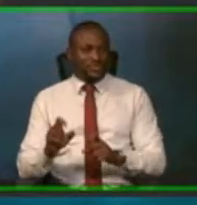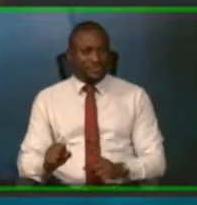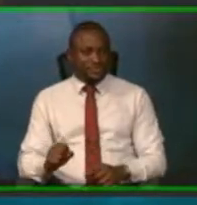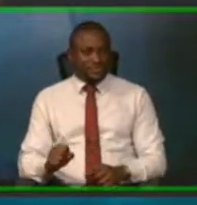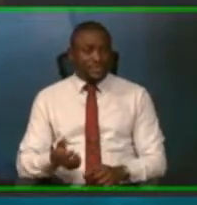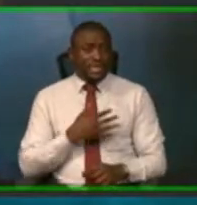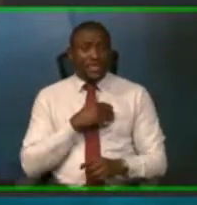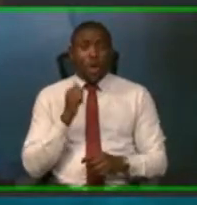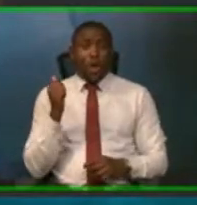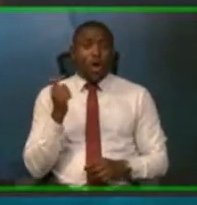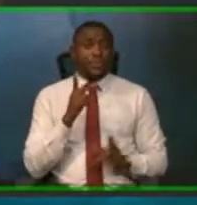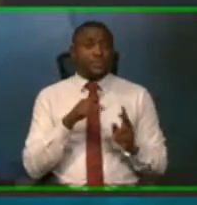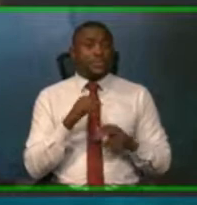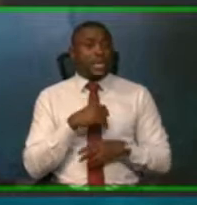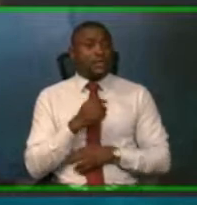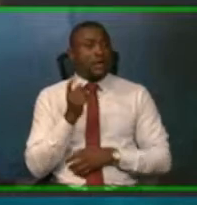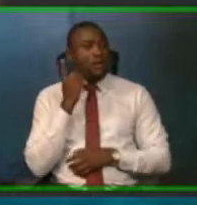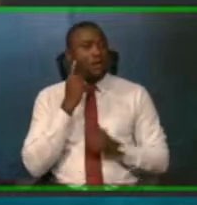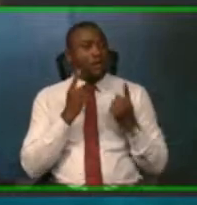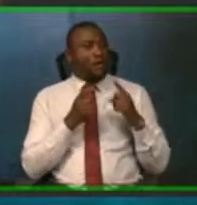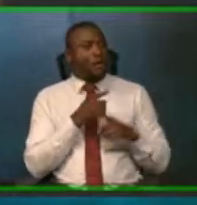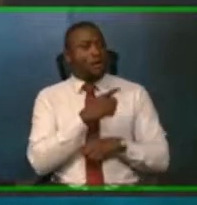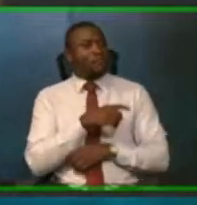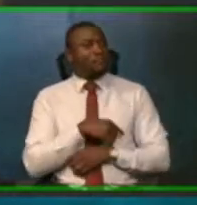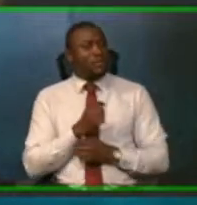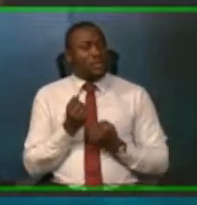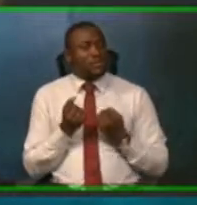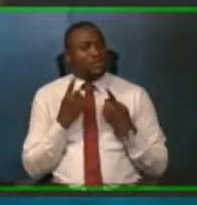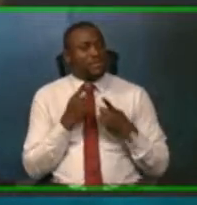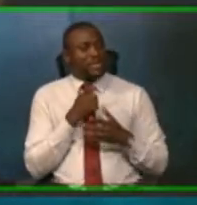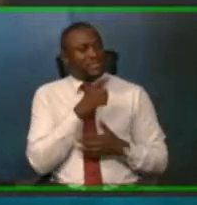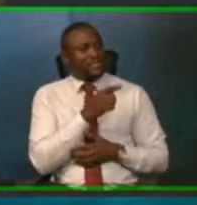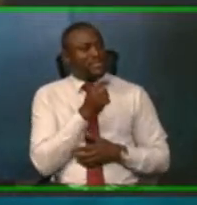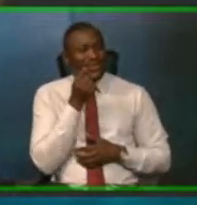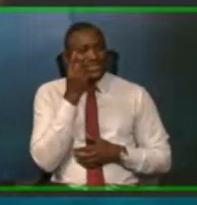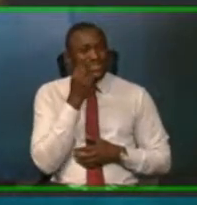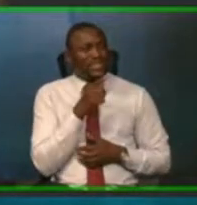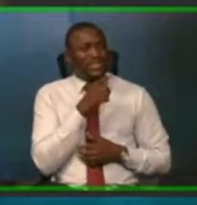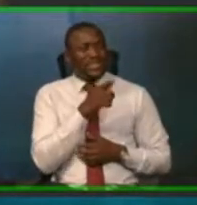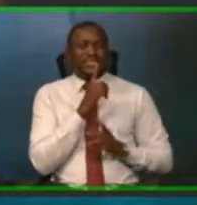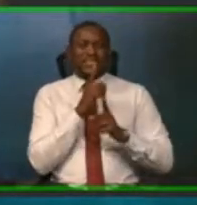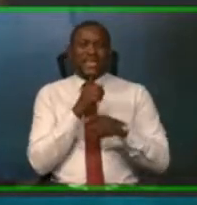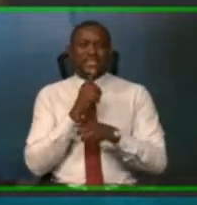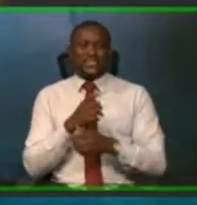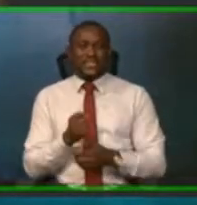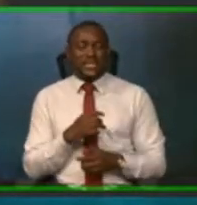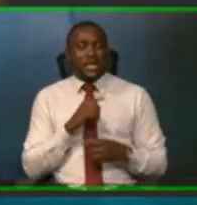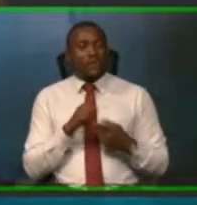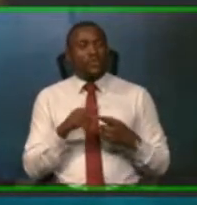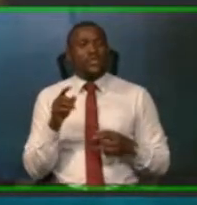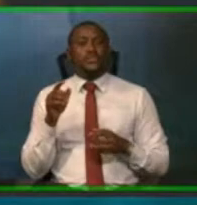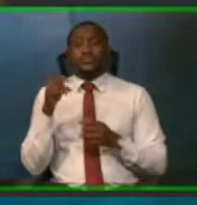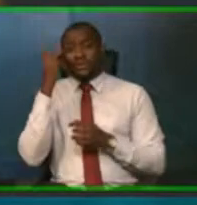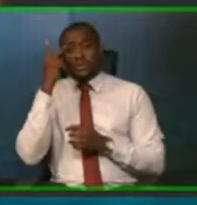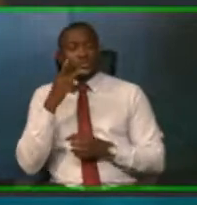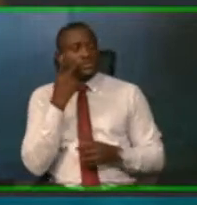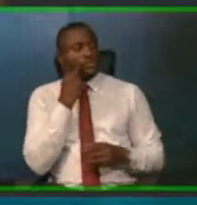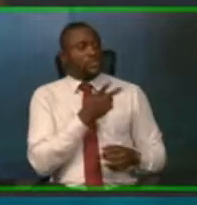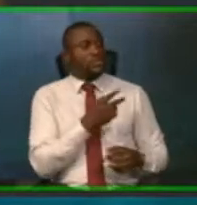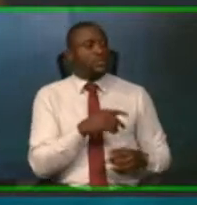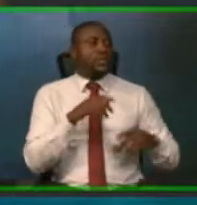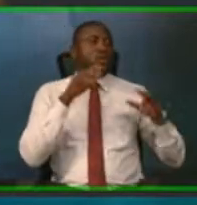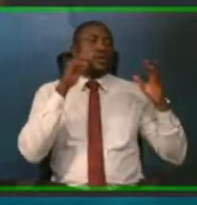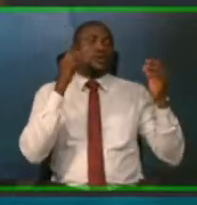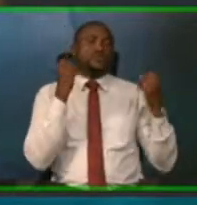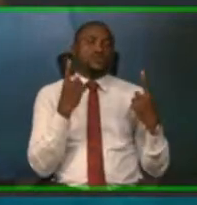And all that heard him were astonished at his understanding and answers. And when they saw him, they were amazed. And his mother said